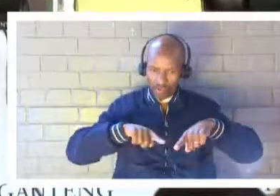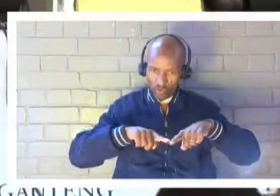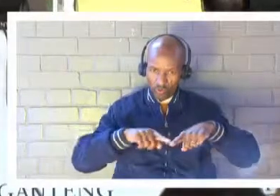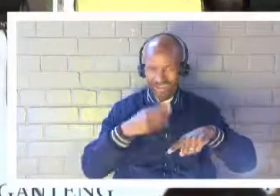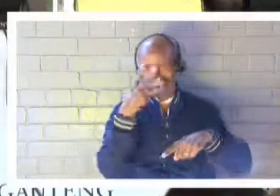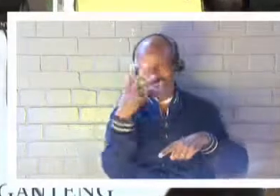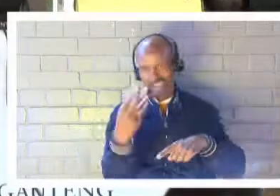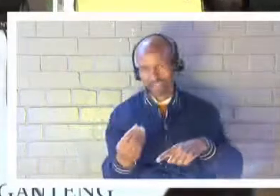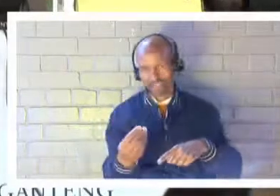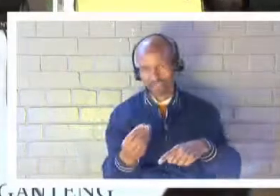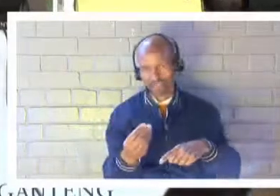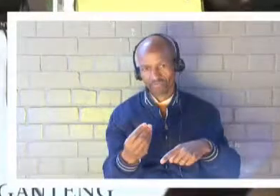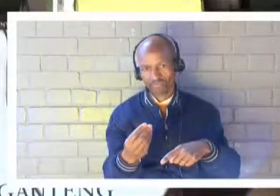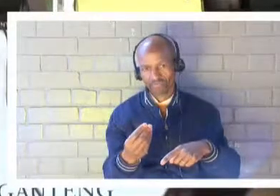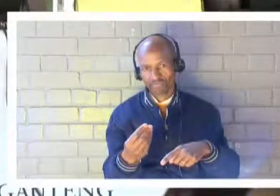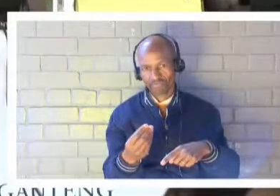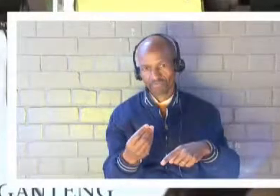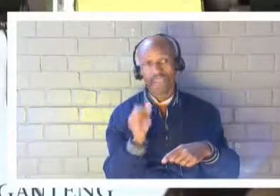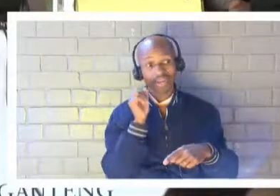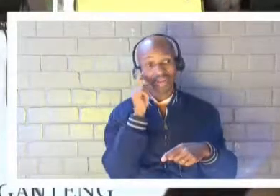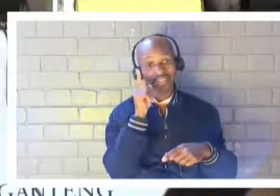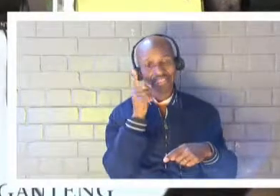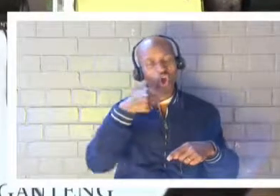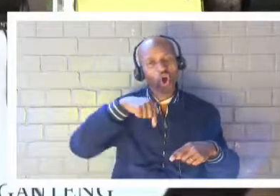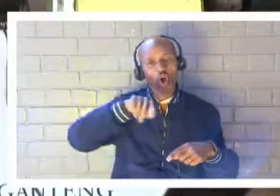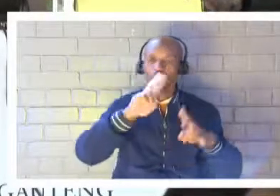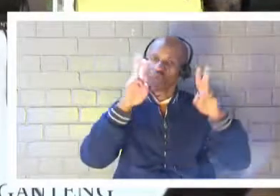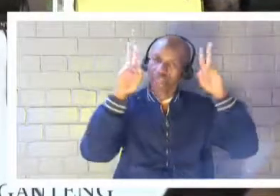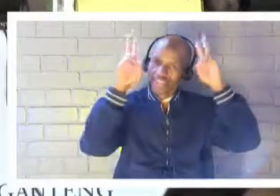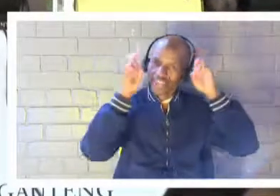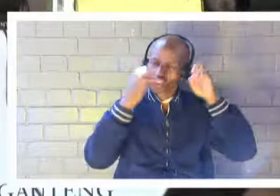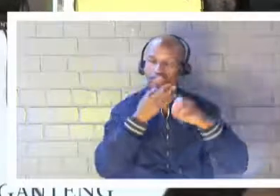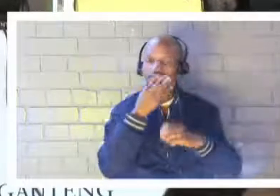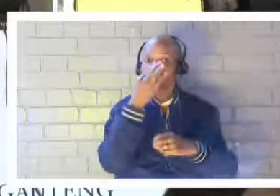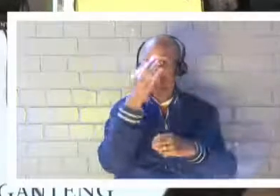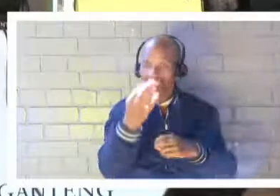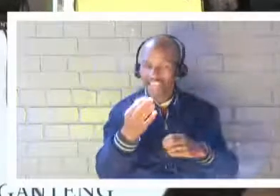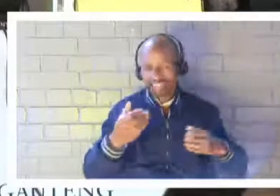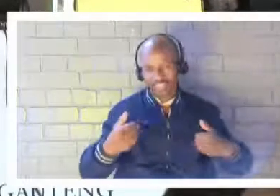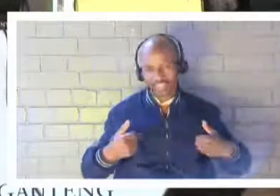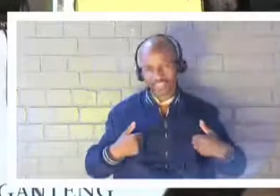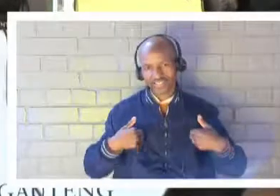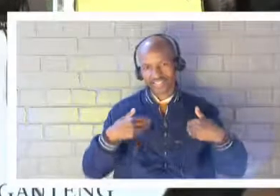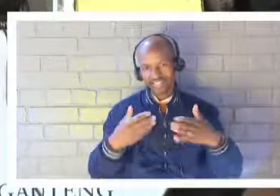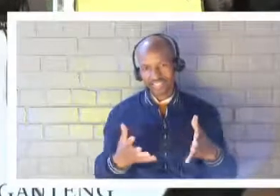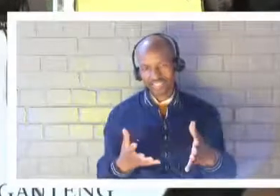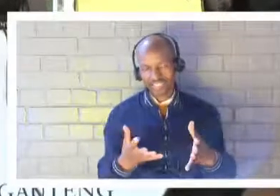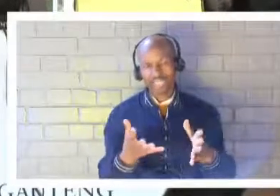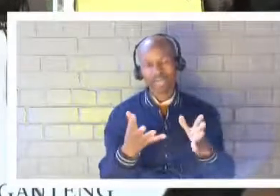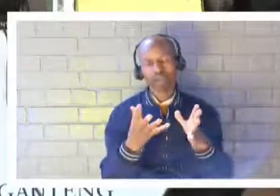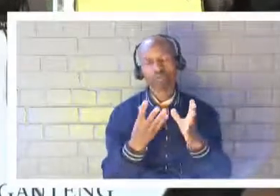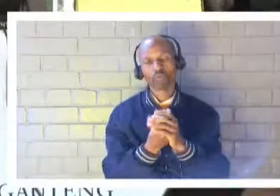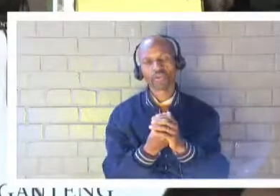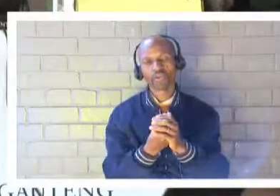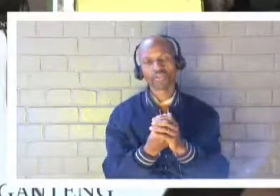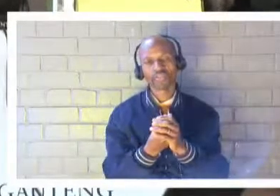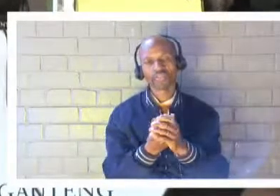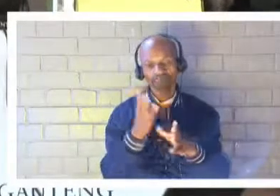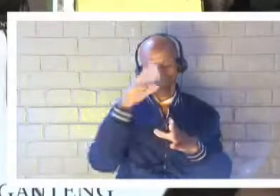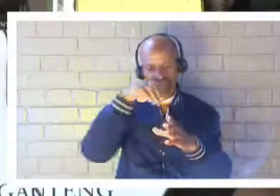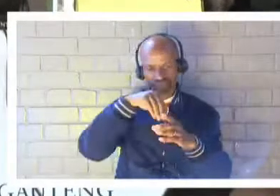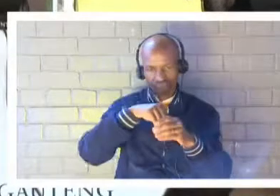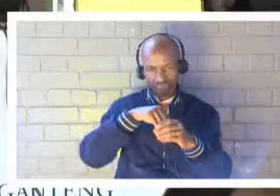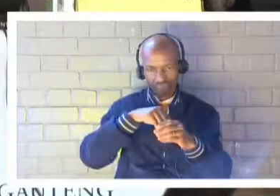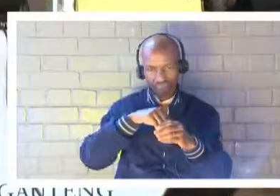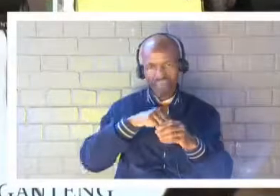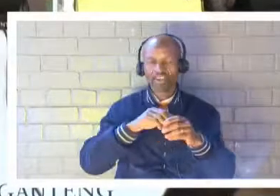We have taken note of all the issues raised, starting with or amongst it's the issue